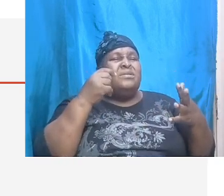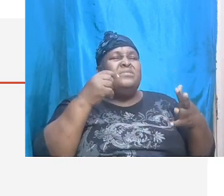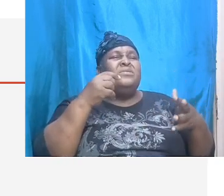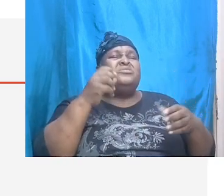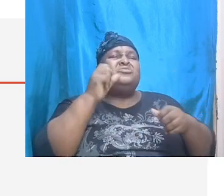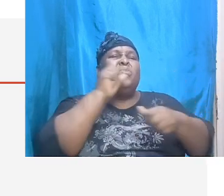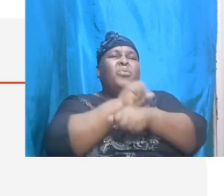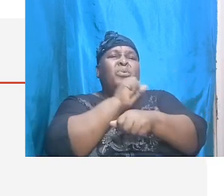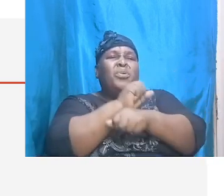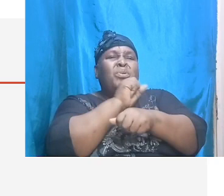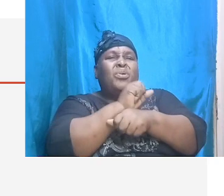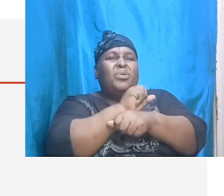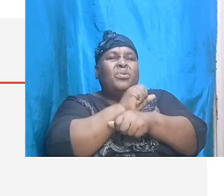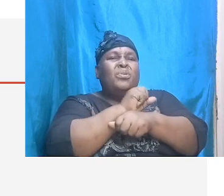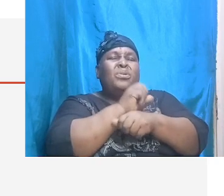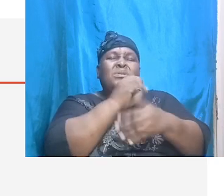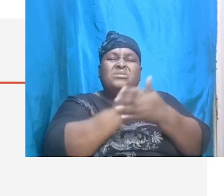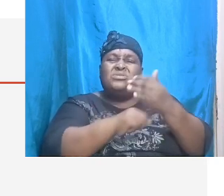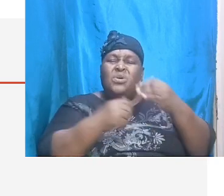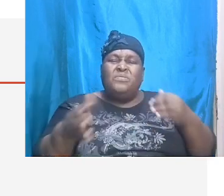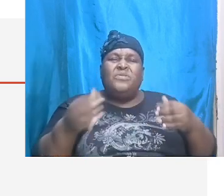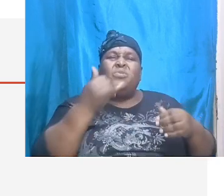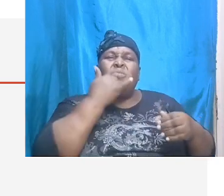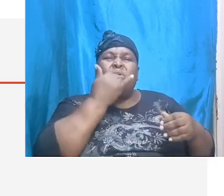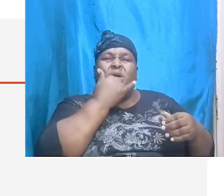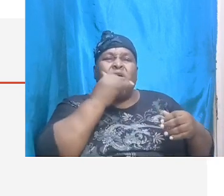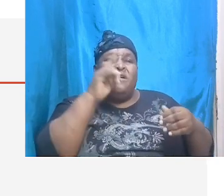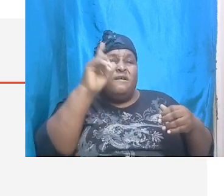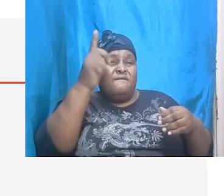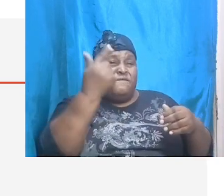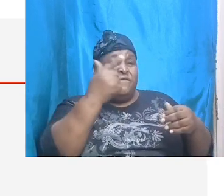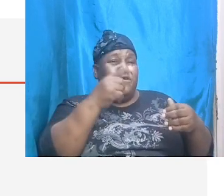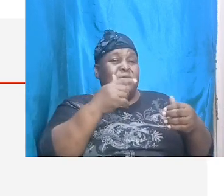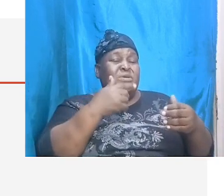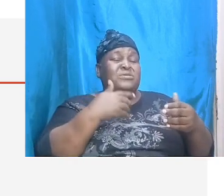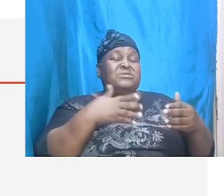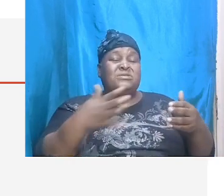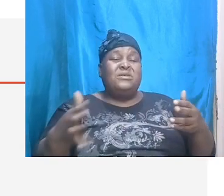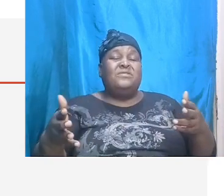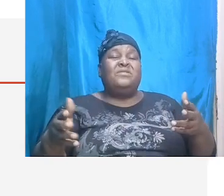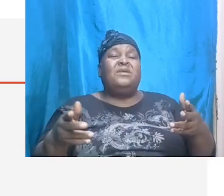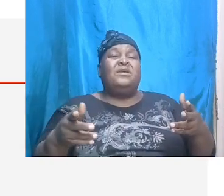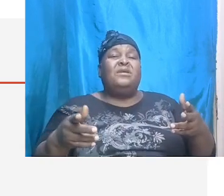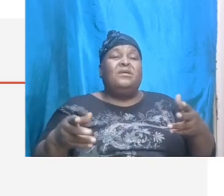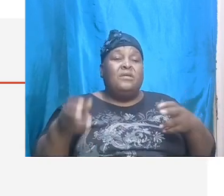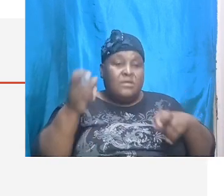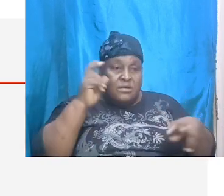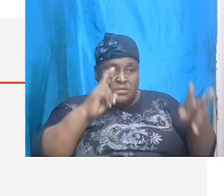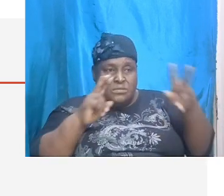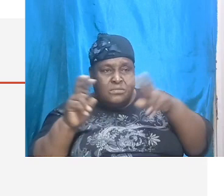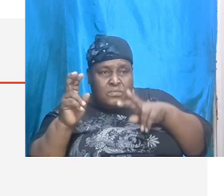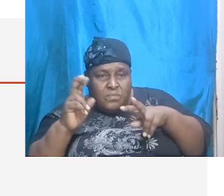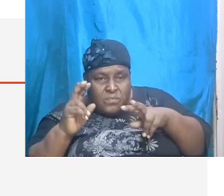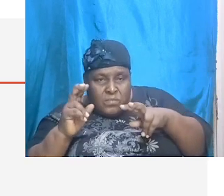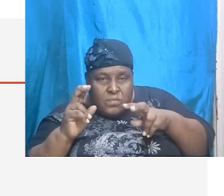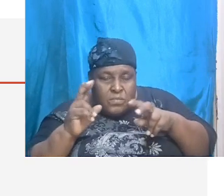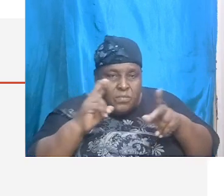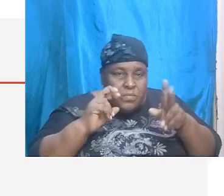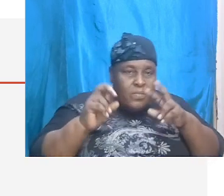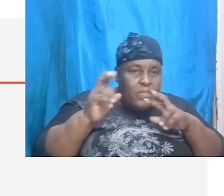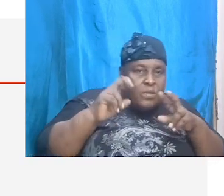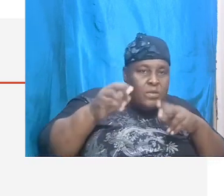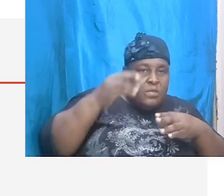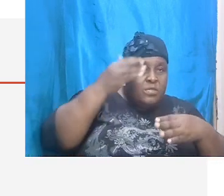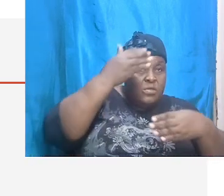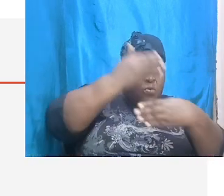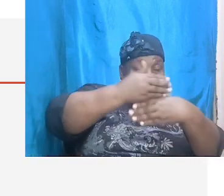there is something that is wrong. And the first thing he tried to do in Nehemiah chapter 2 is that he examined the wall. If you can remember, he